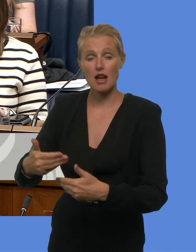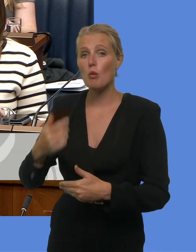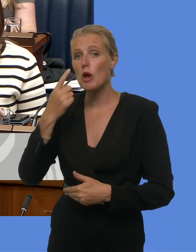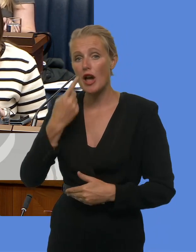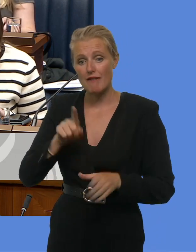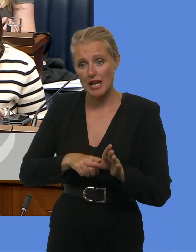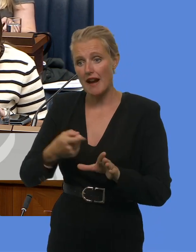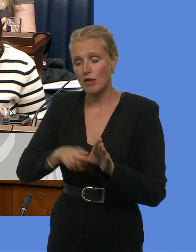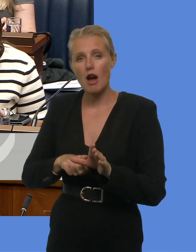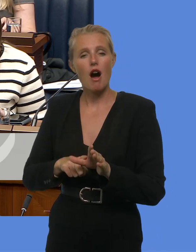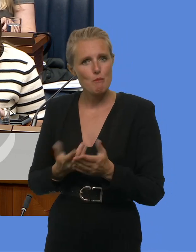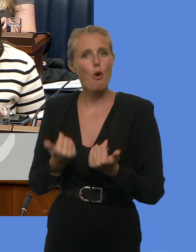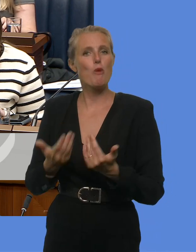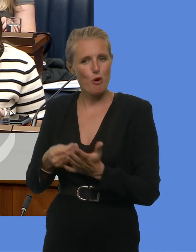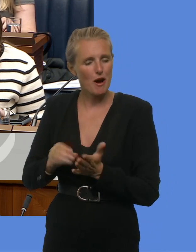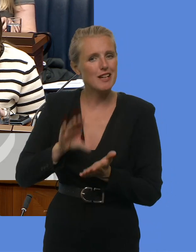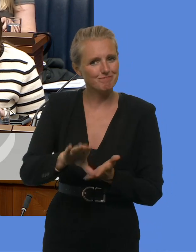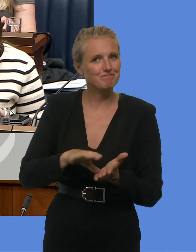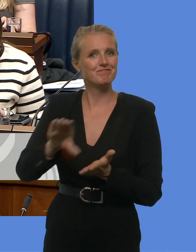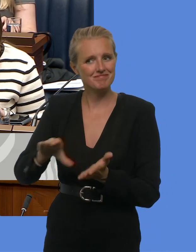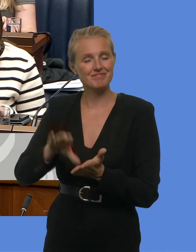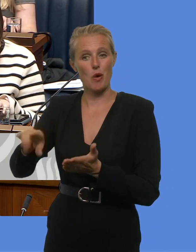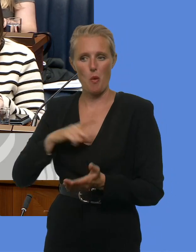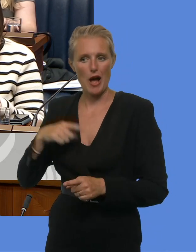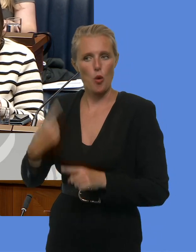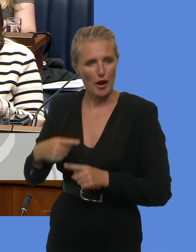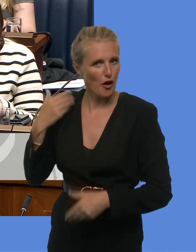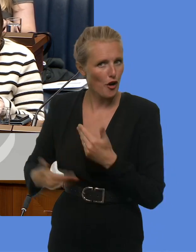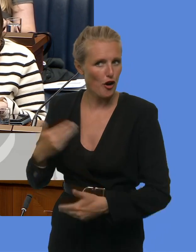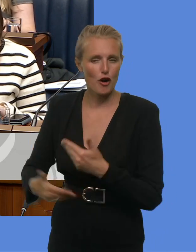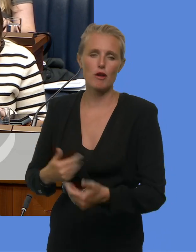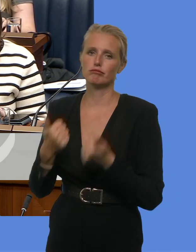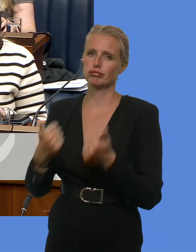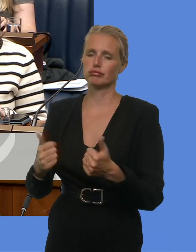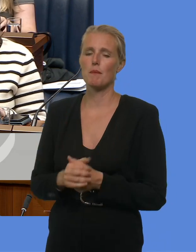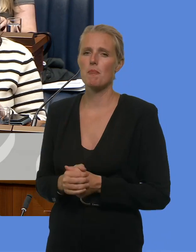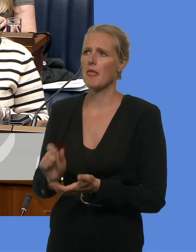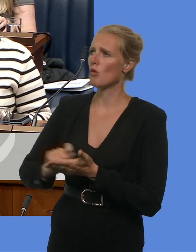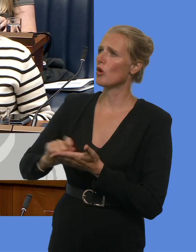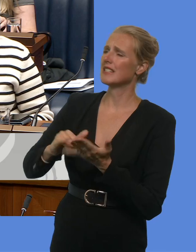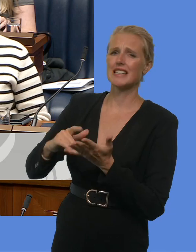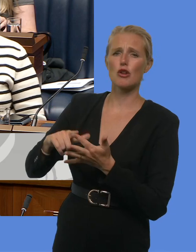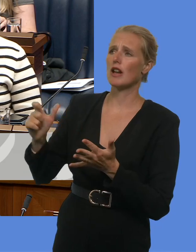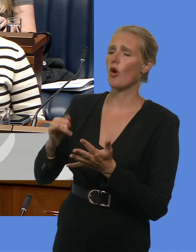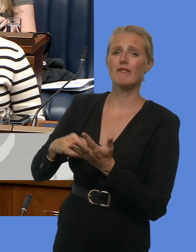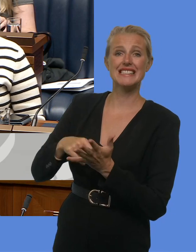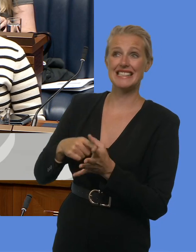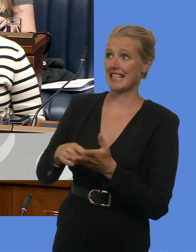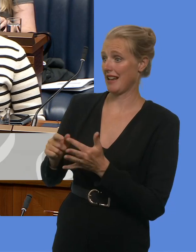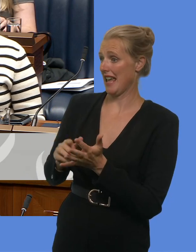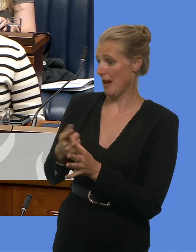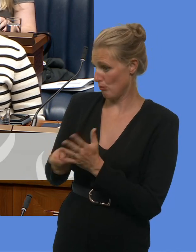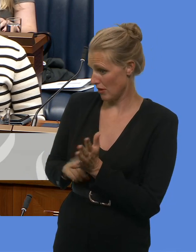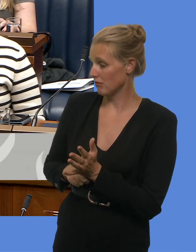amount paid to victims, and that trend continuing into the current year. We wrote to the Secretary of State in April and May